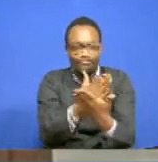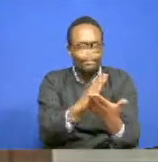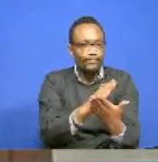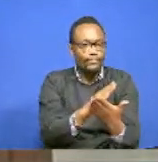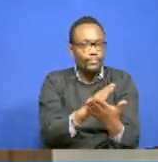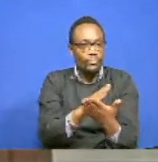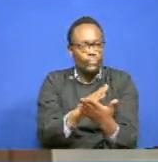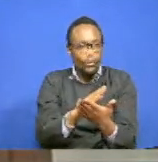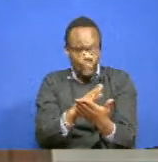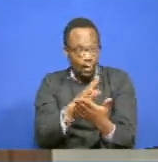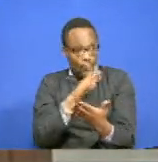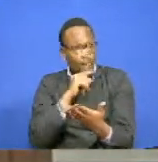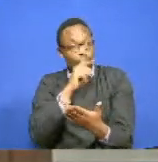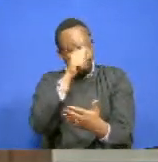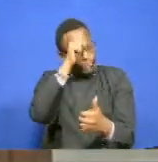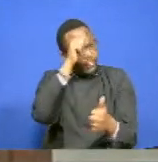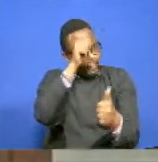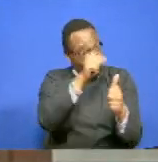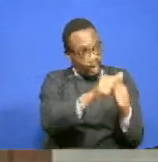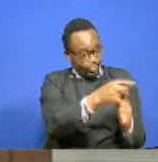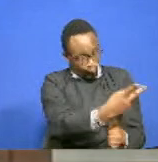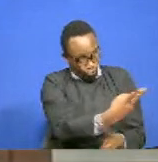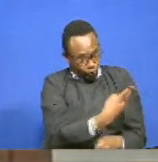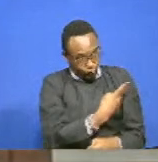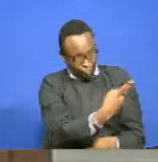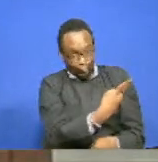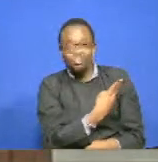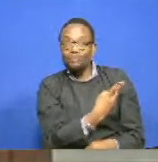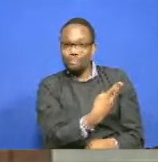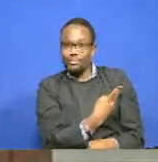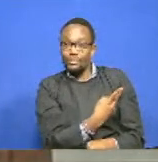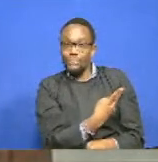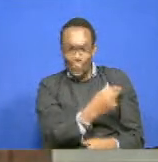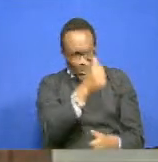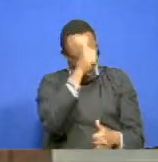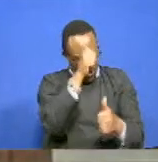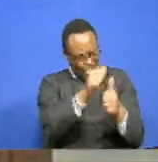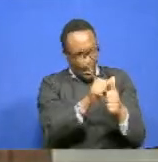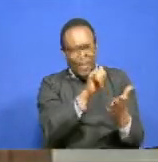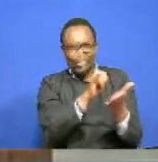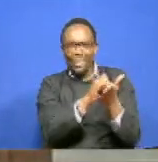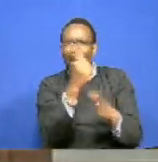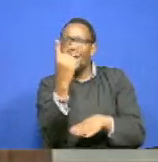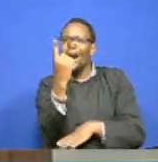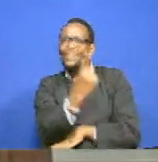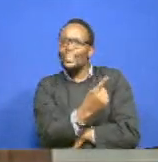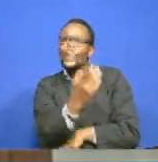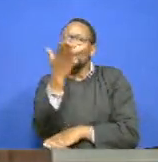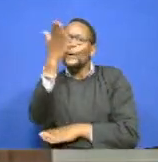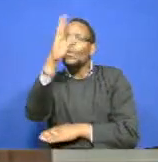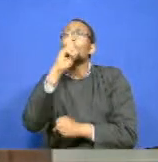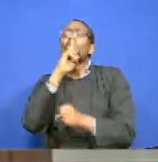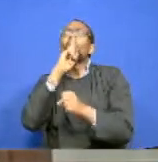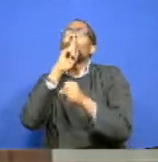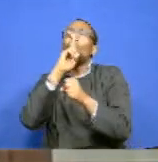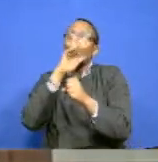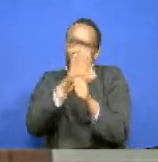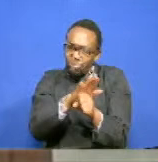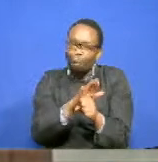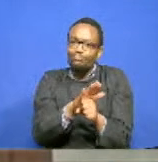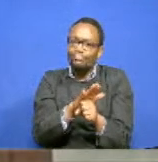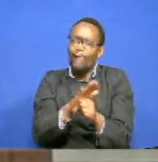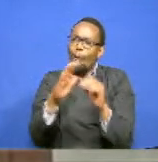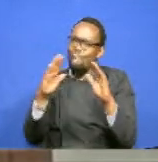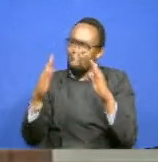Caleb reminded Joshua, and you know they were the only two, that do you remember that day that God promised that I'm going to be given this